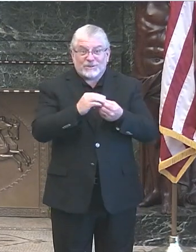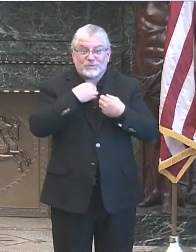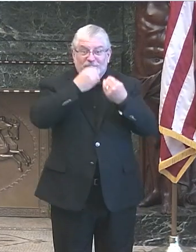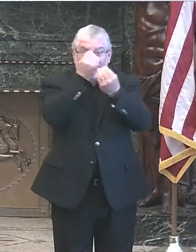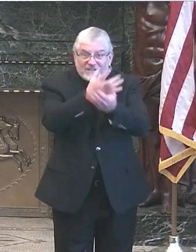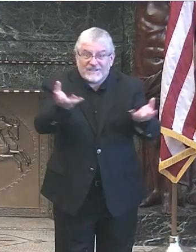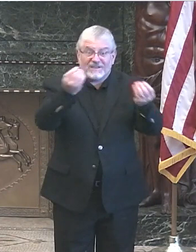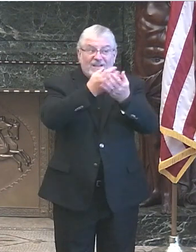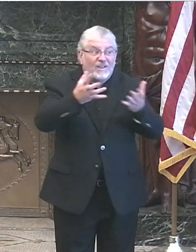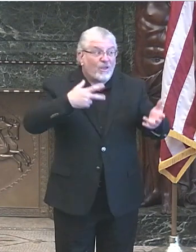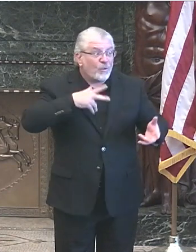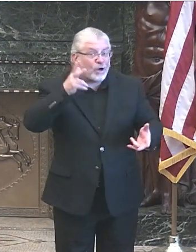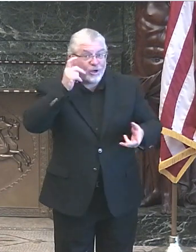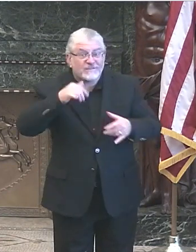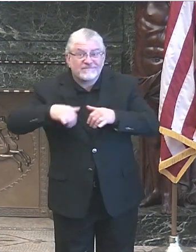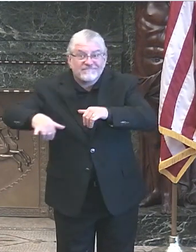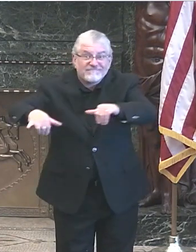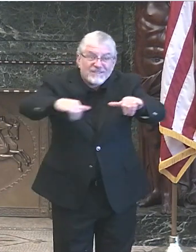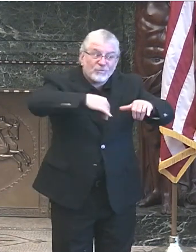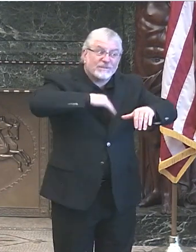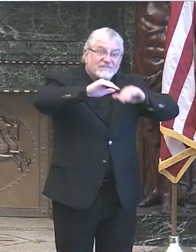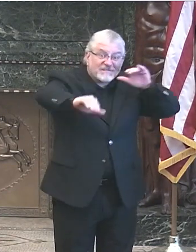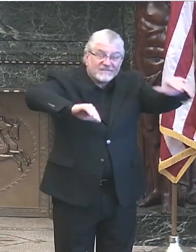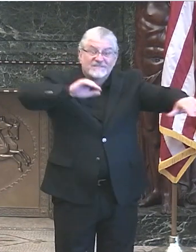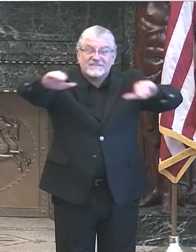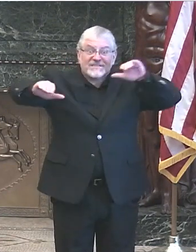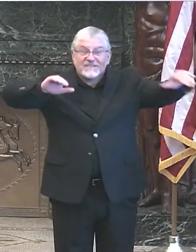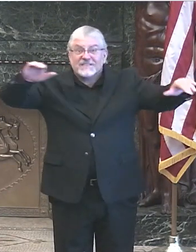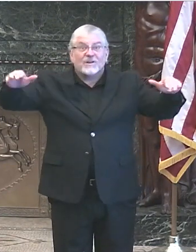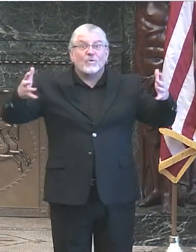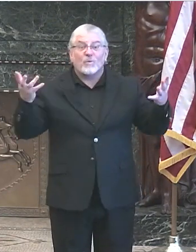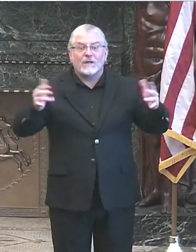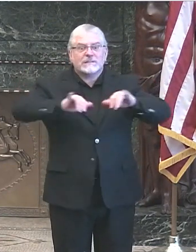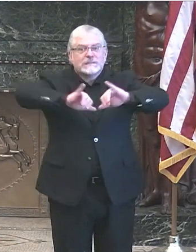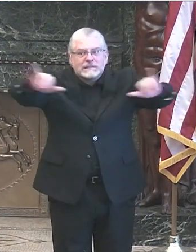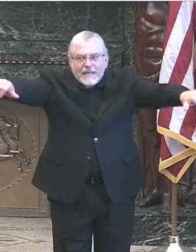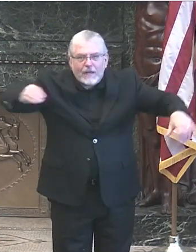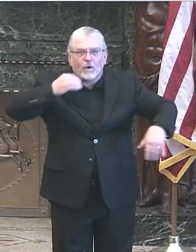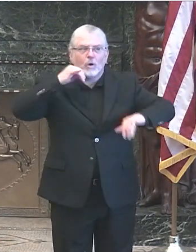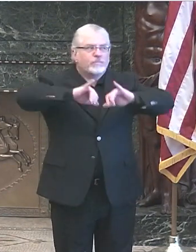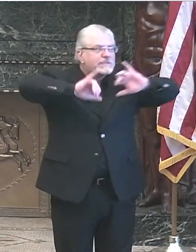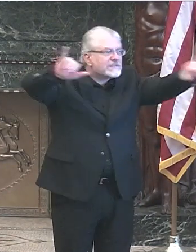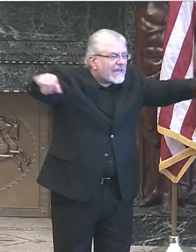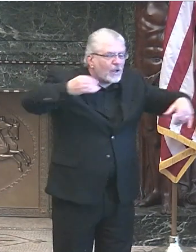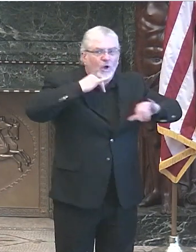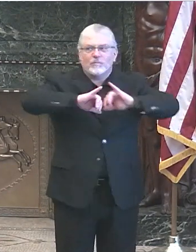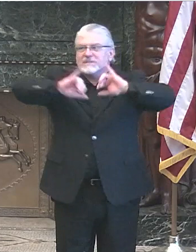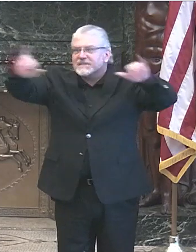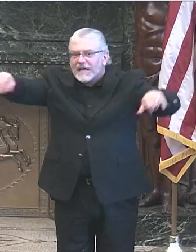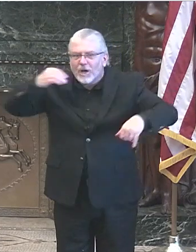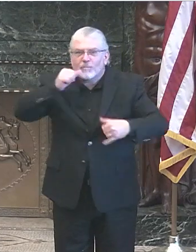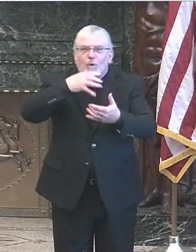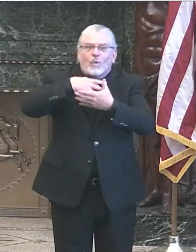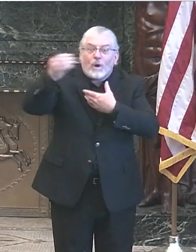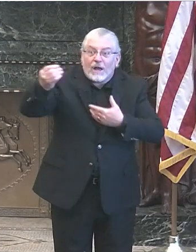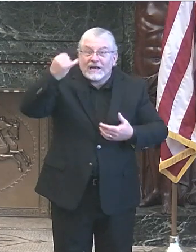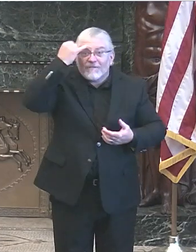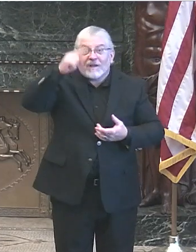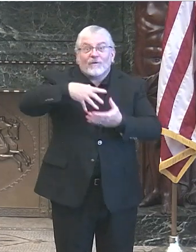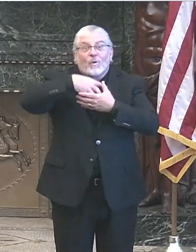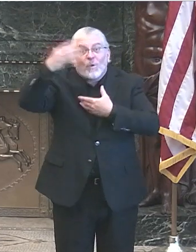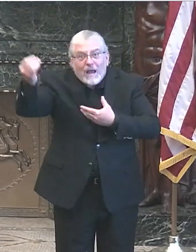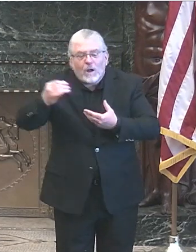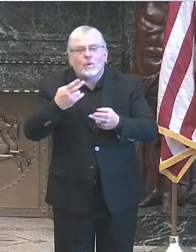as well as us is stay home unless you have to go out. If you have to go out, wear a mask, stay away from other folks. Okay, thank you so